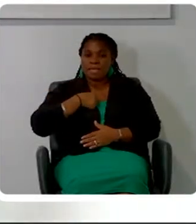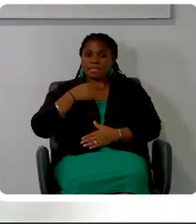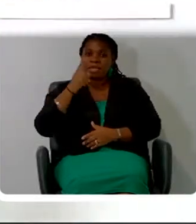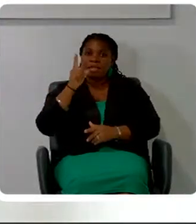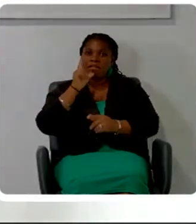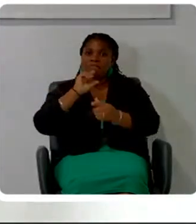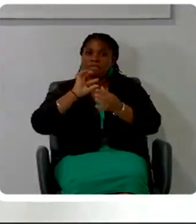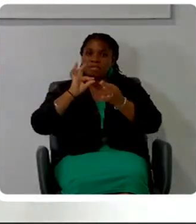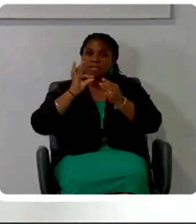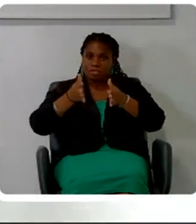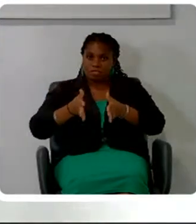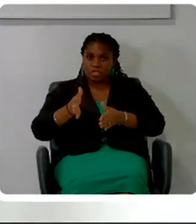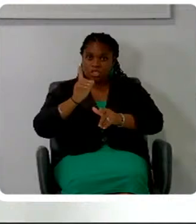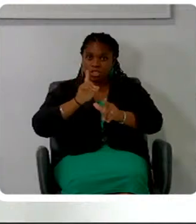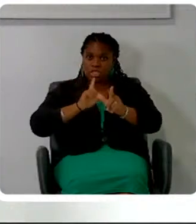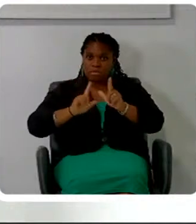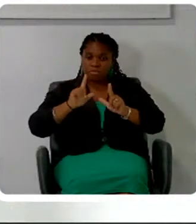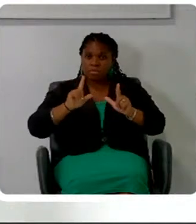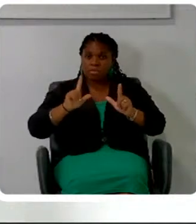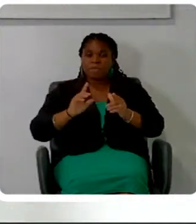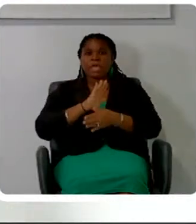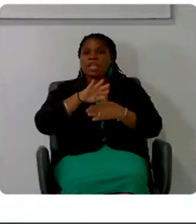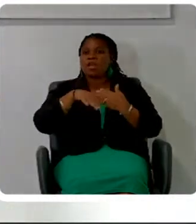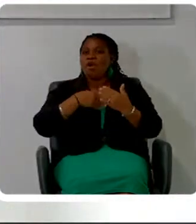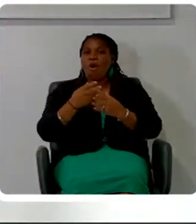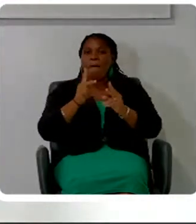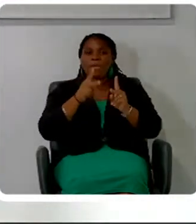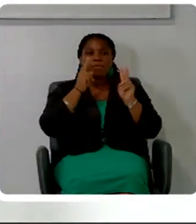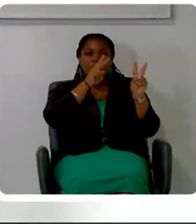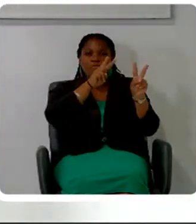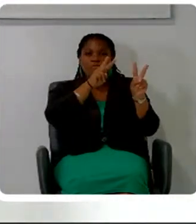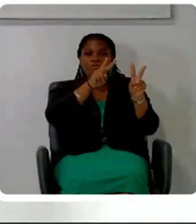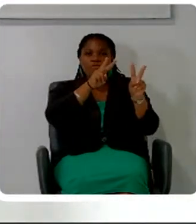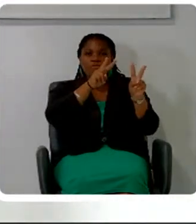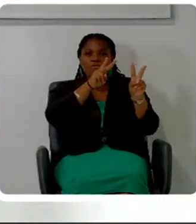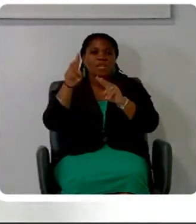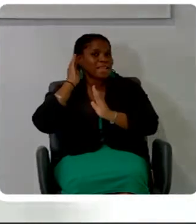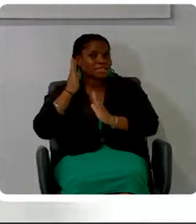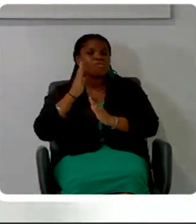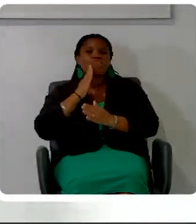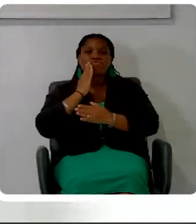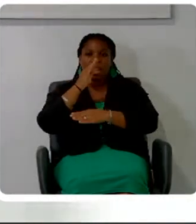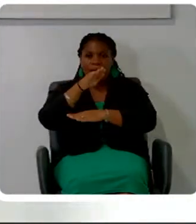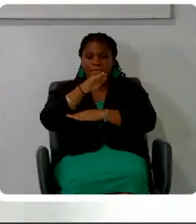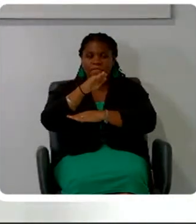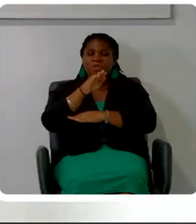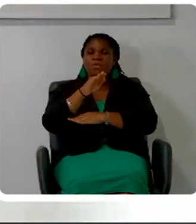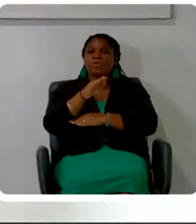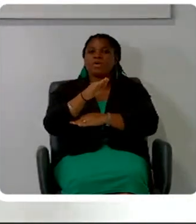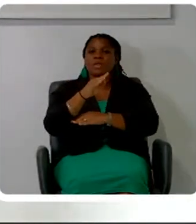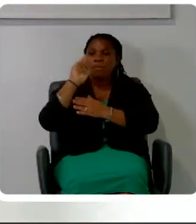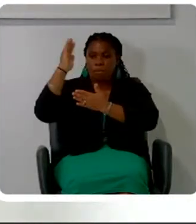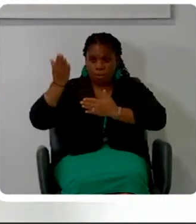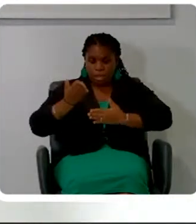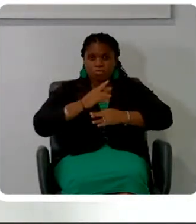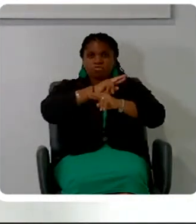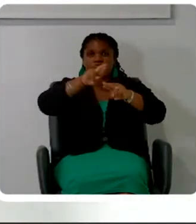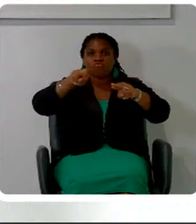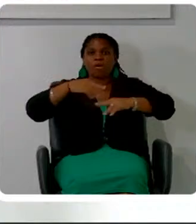interpreter, and all our viewers and listeners, good afternoon and welcome to the Roundtable. I am Sherma